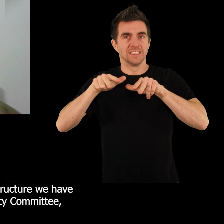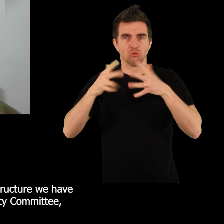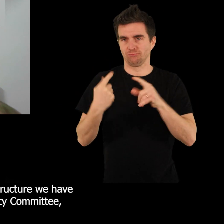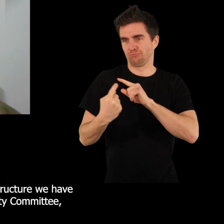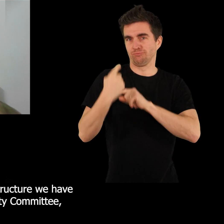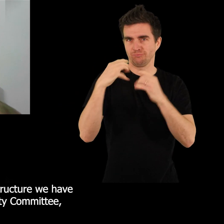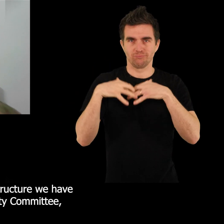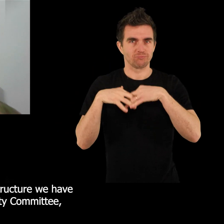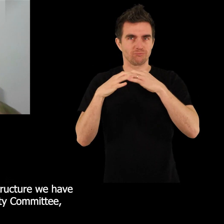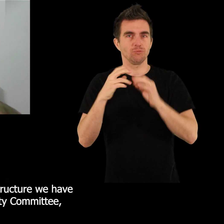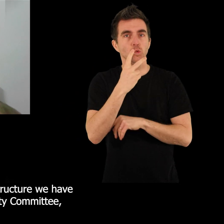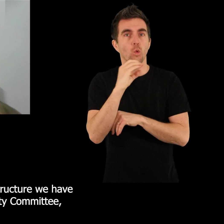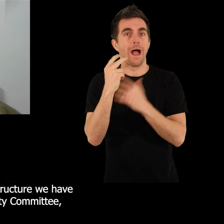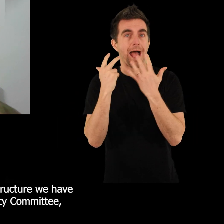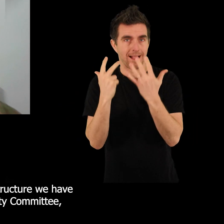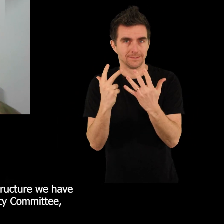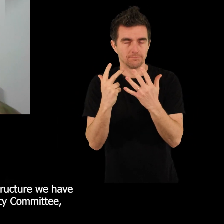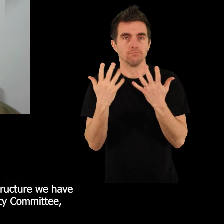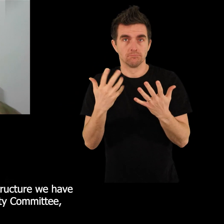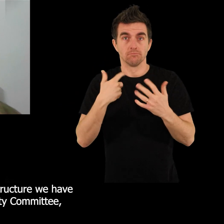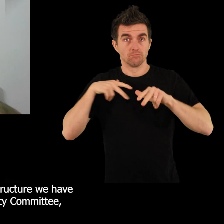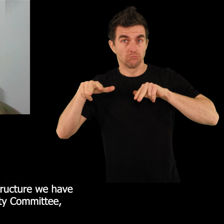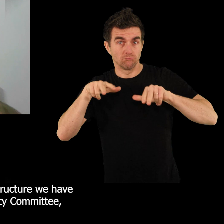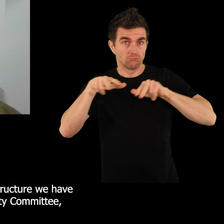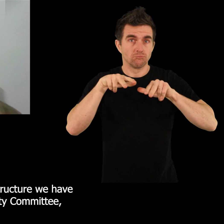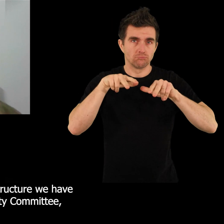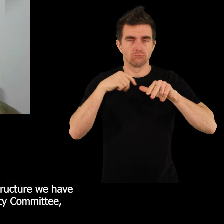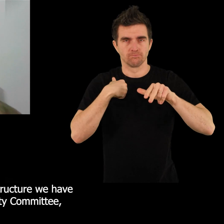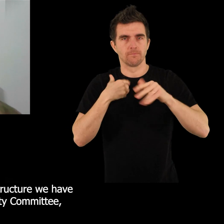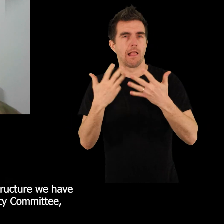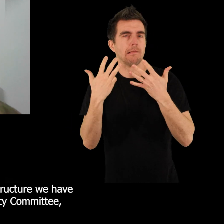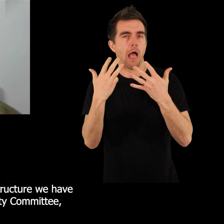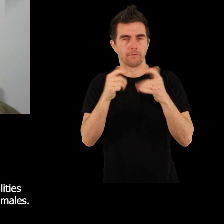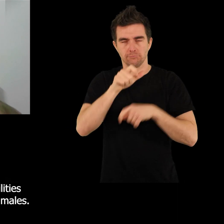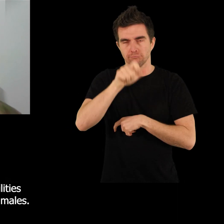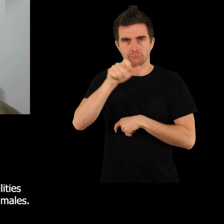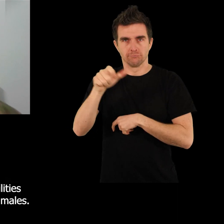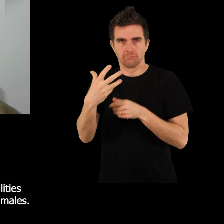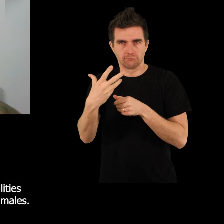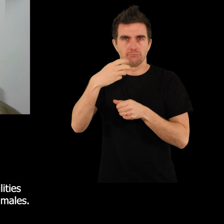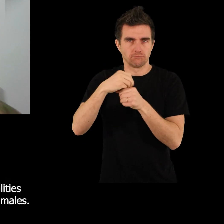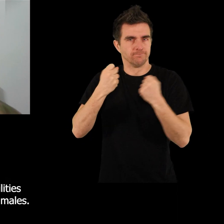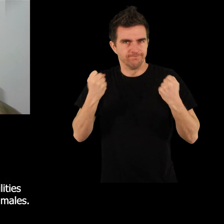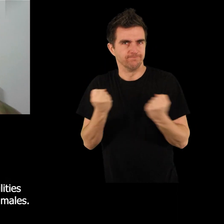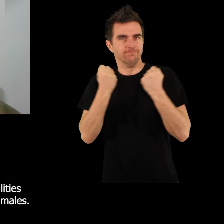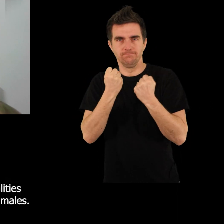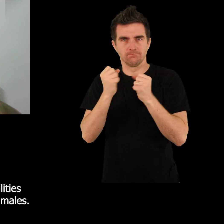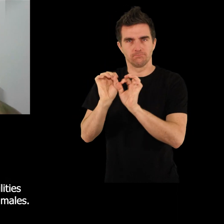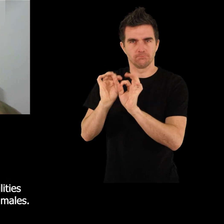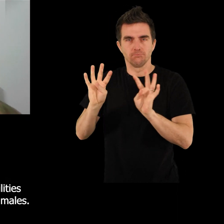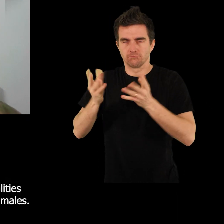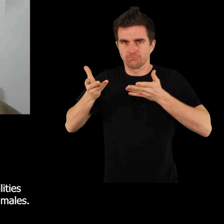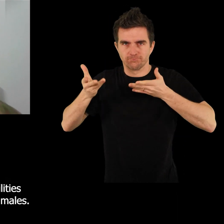our organization structure, we have a dedicated 9 members executive committee with 6 persons with